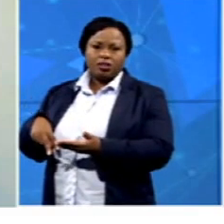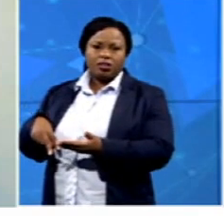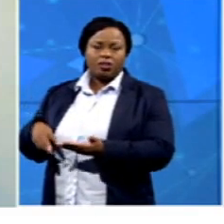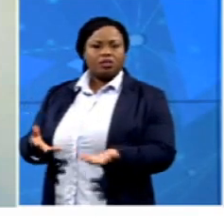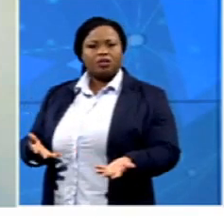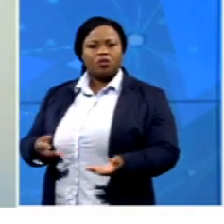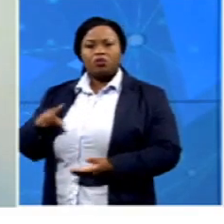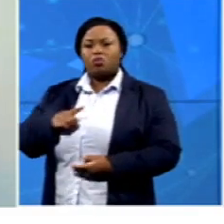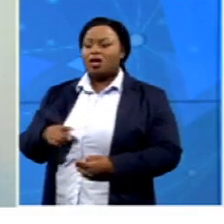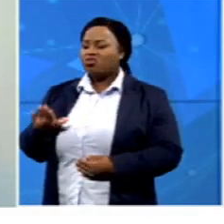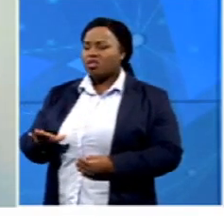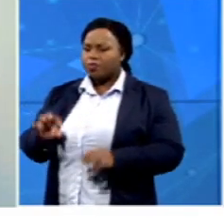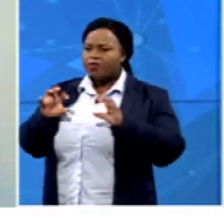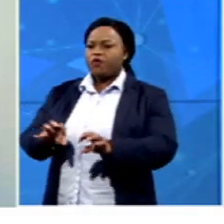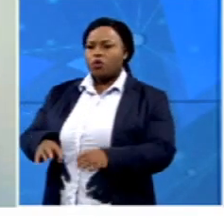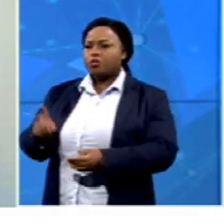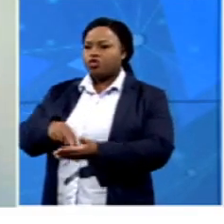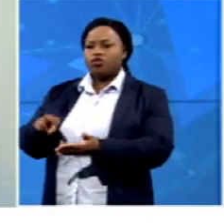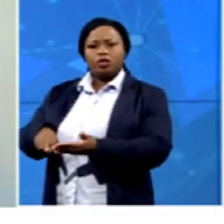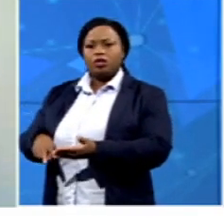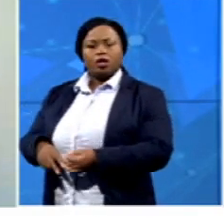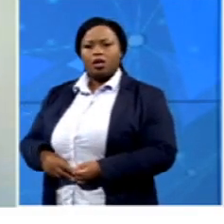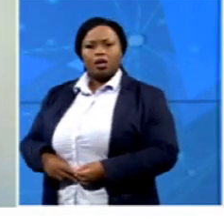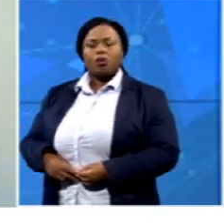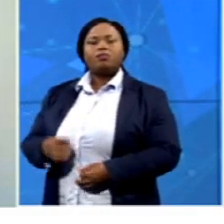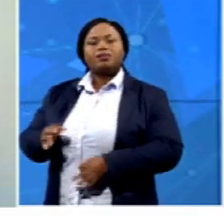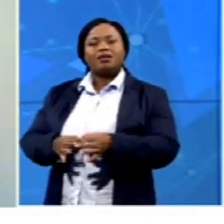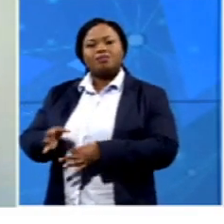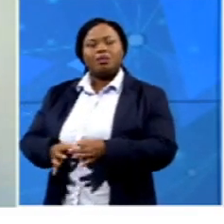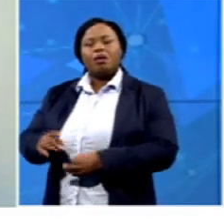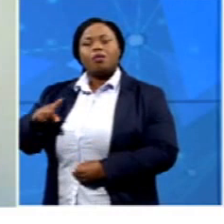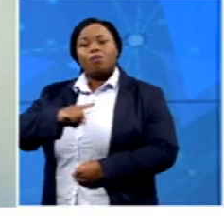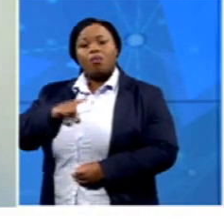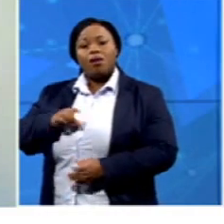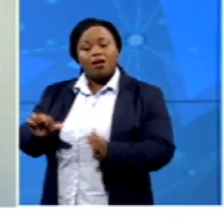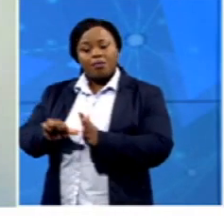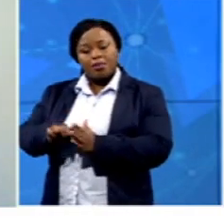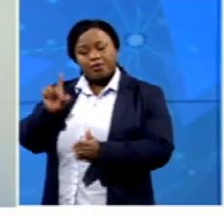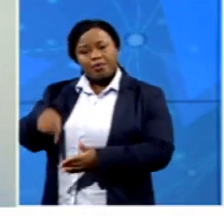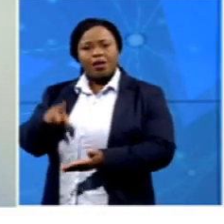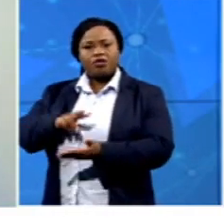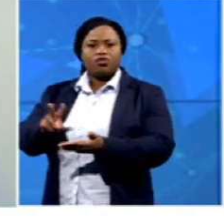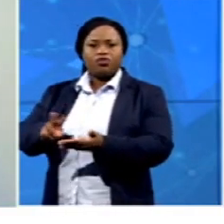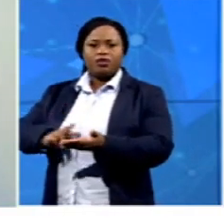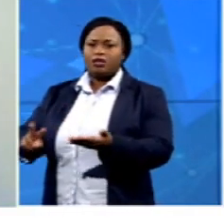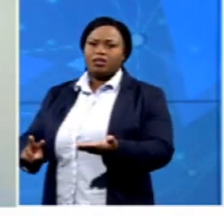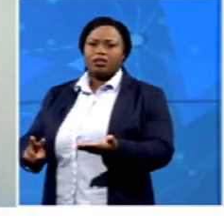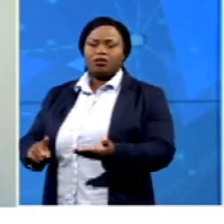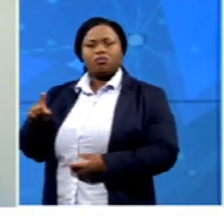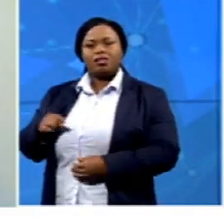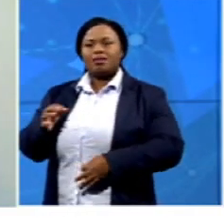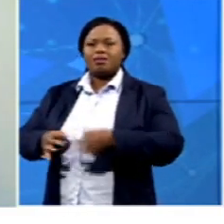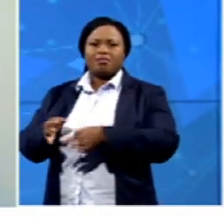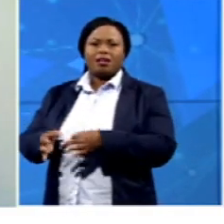You force a child to read without acknowledging to them why it is so important that they learn to read. You cannot do a